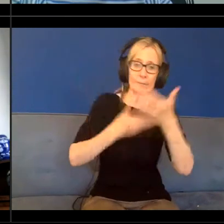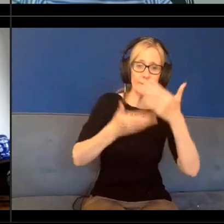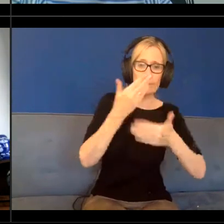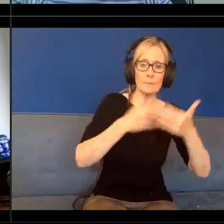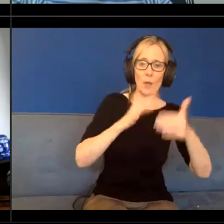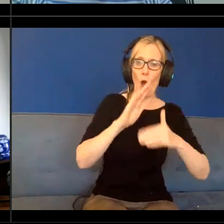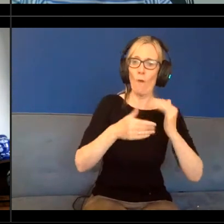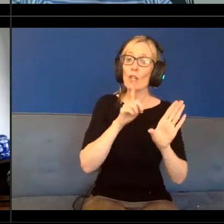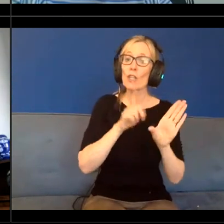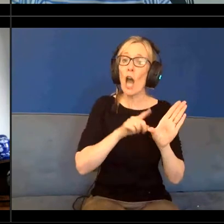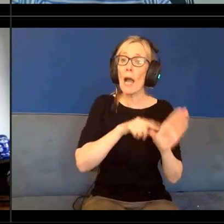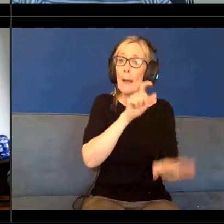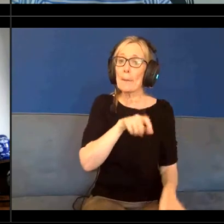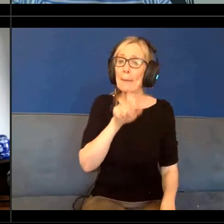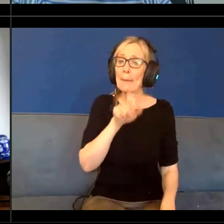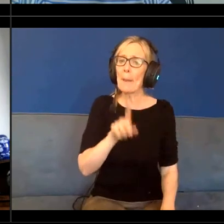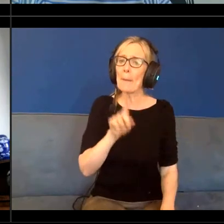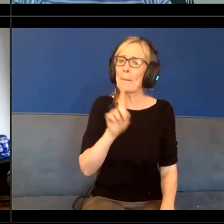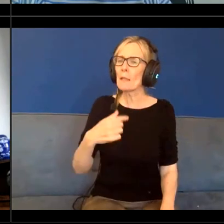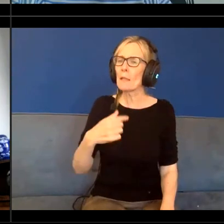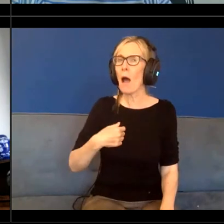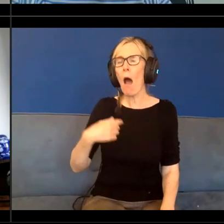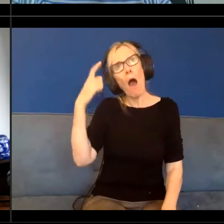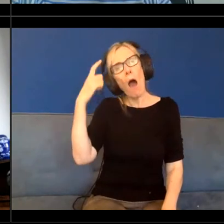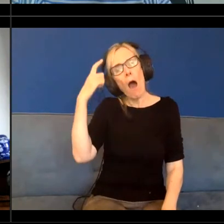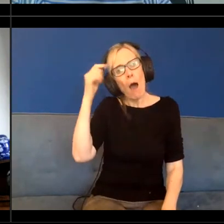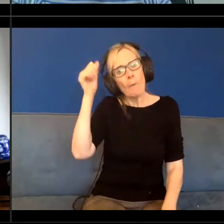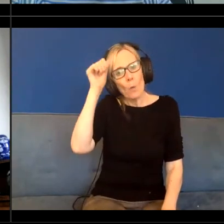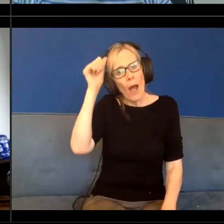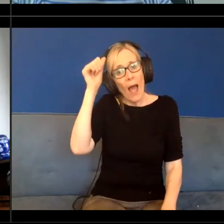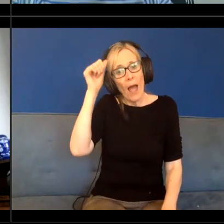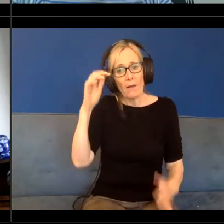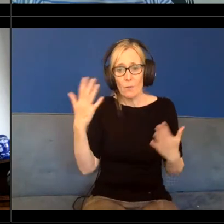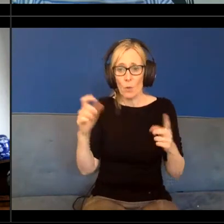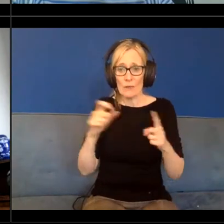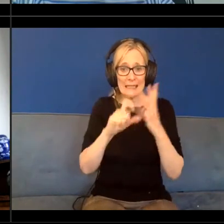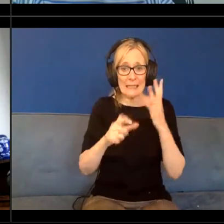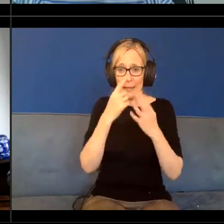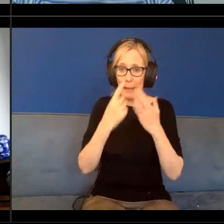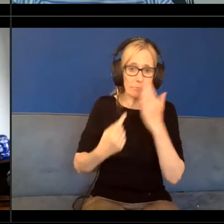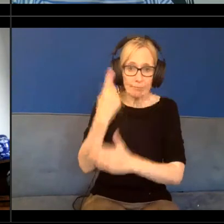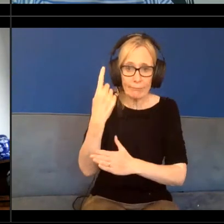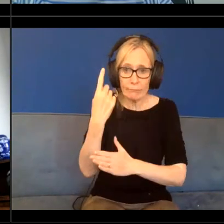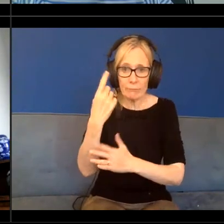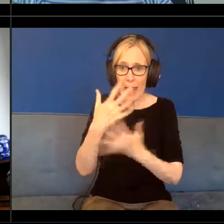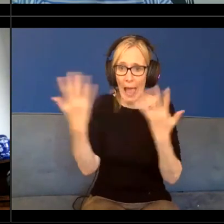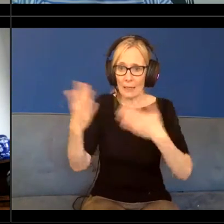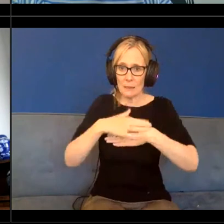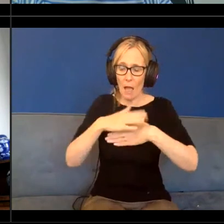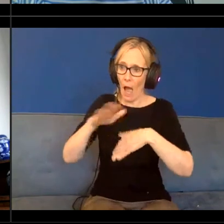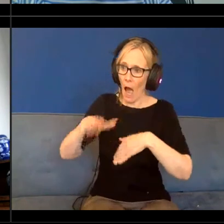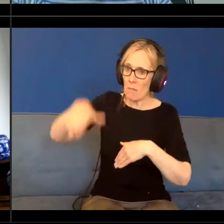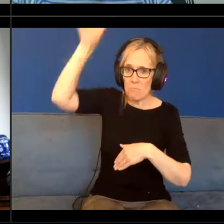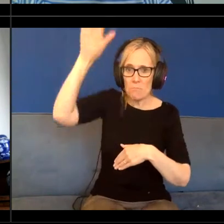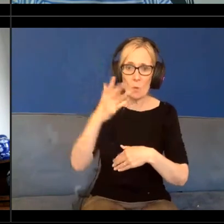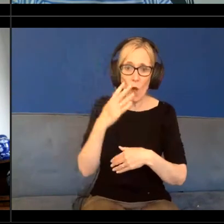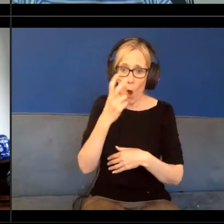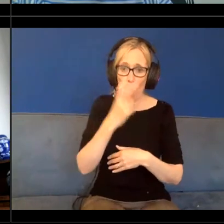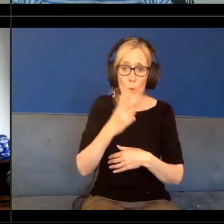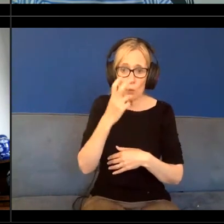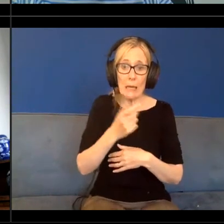are younger, but I'm conscious that disability can occur at any time of life, particularly as you become